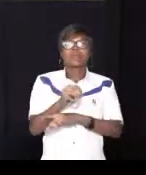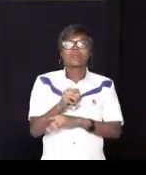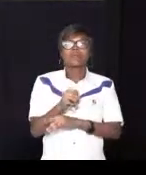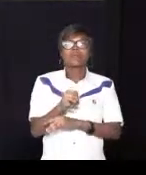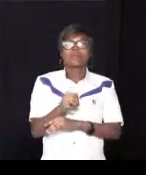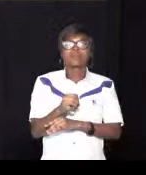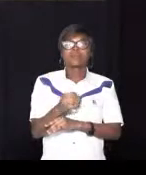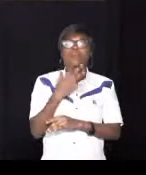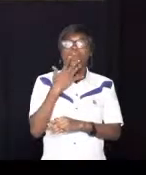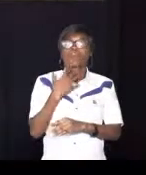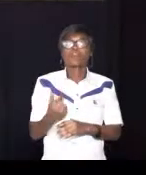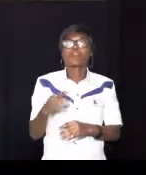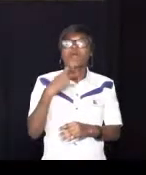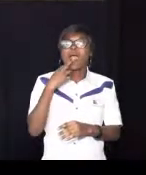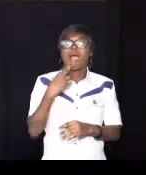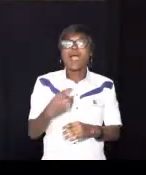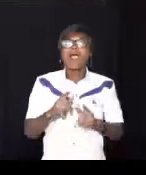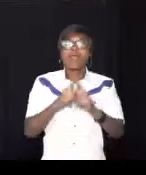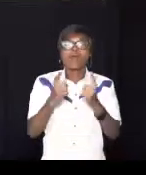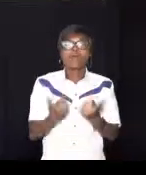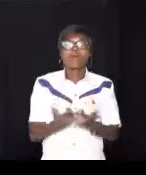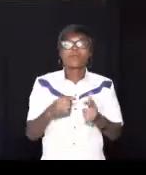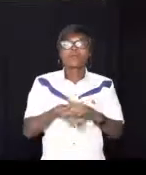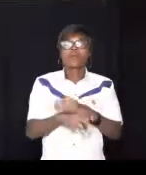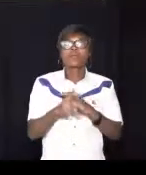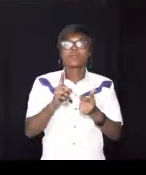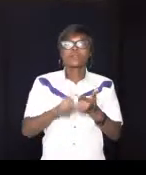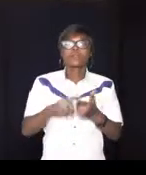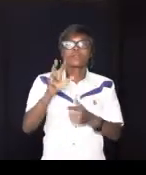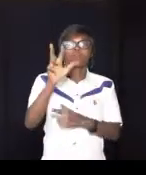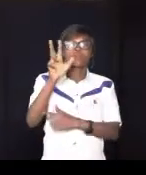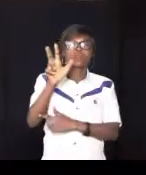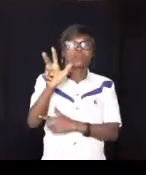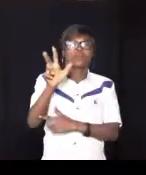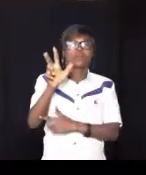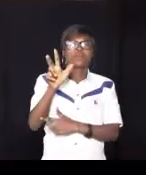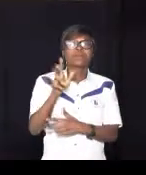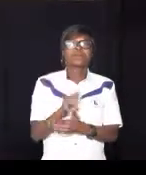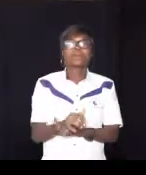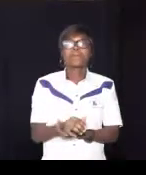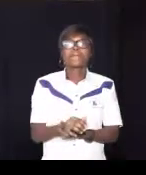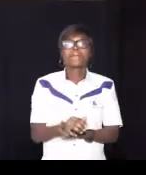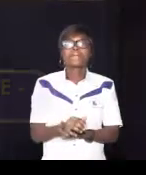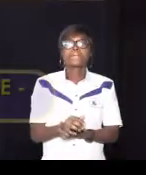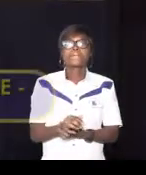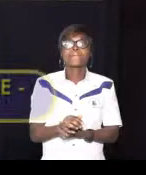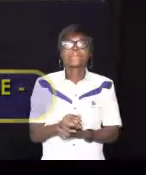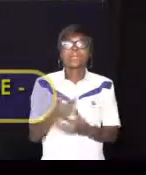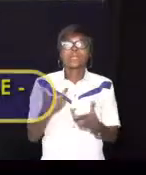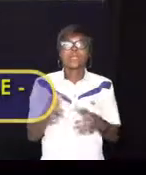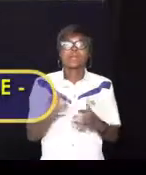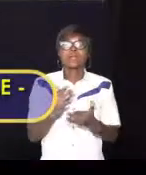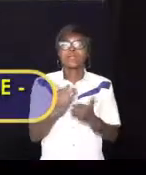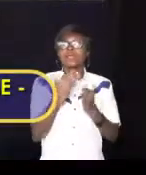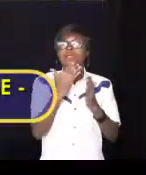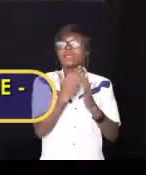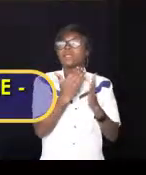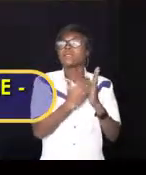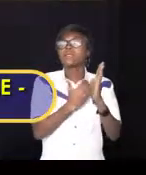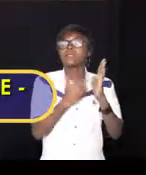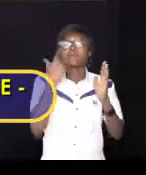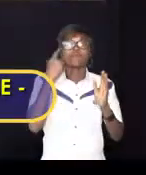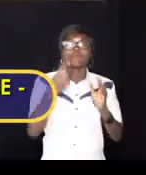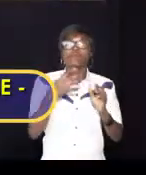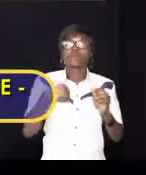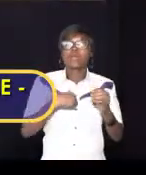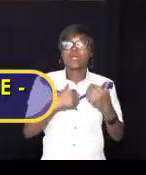them. Colors are grouped into 3. Into how many? 3. Now let me list all the 3